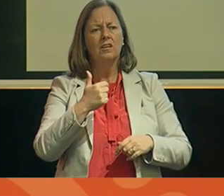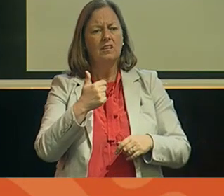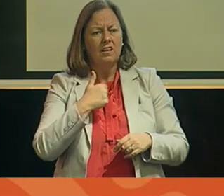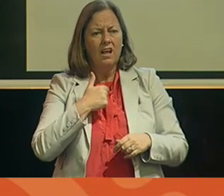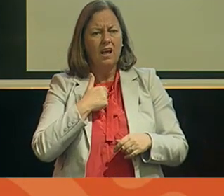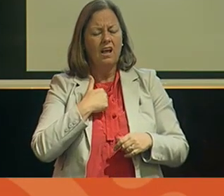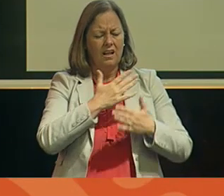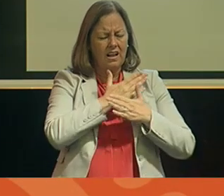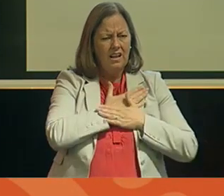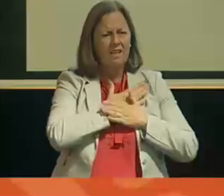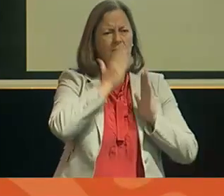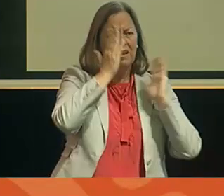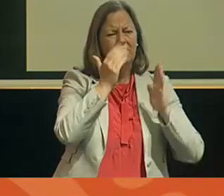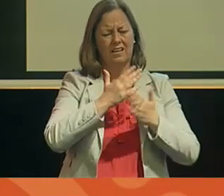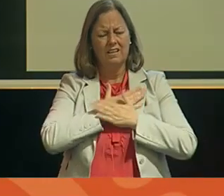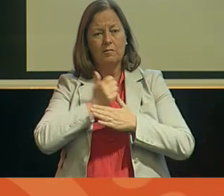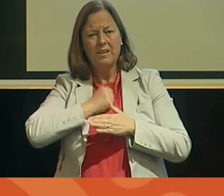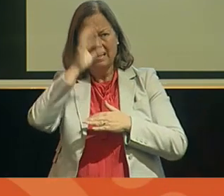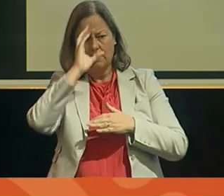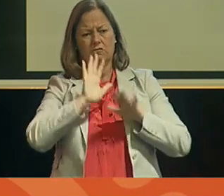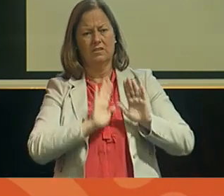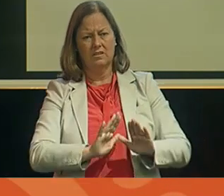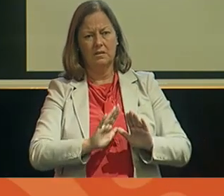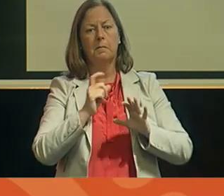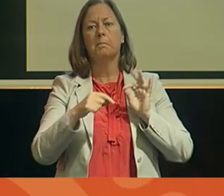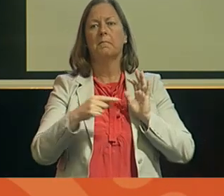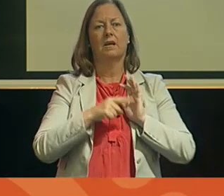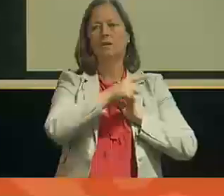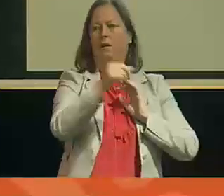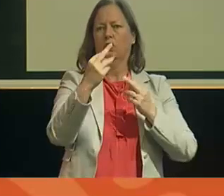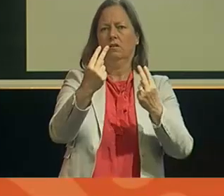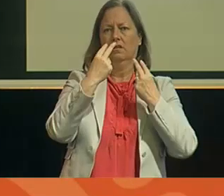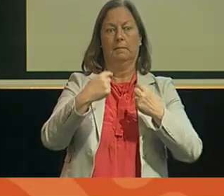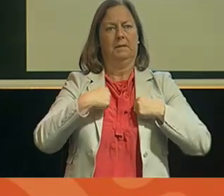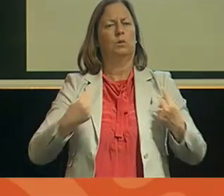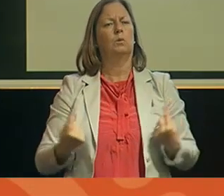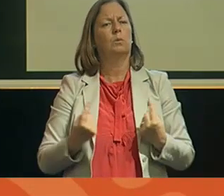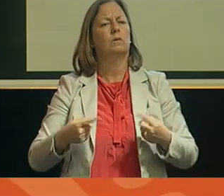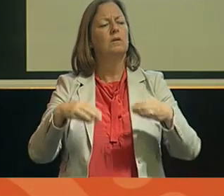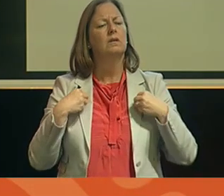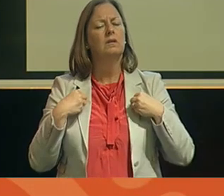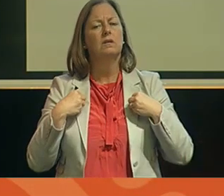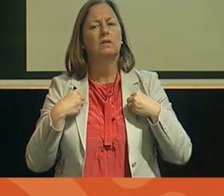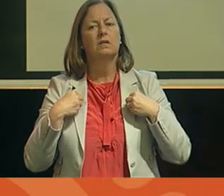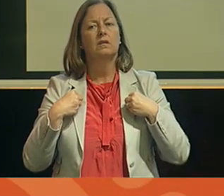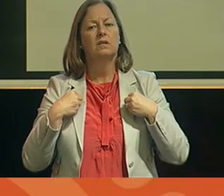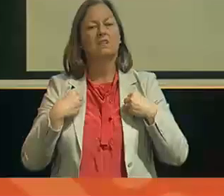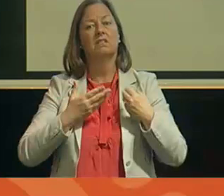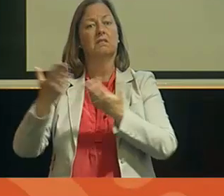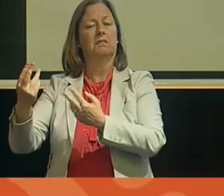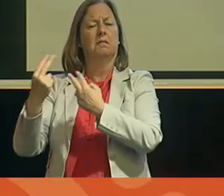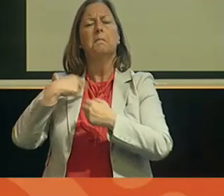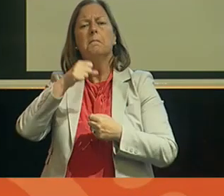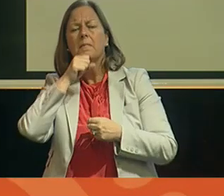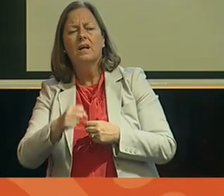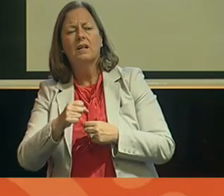my country, but sadly I'm not recognized being as who I am in my country. In my ID it says me being male. Even when I